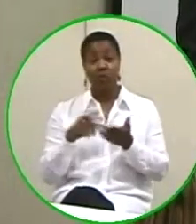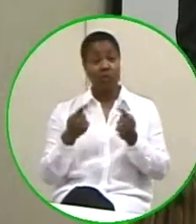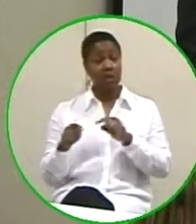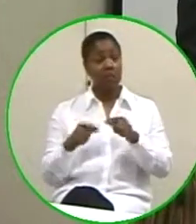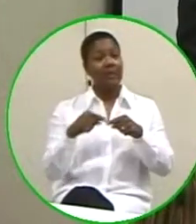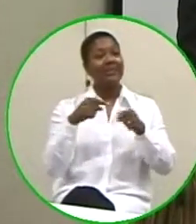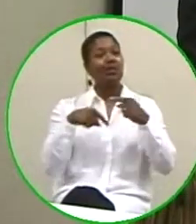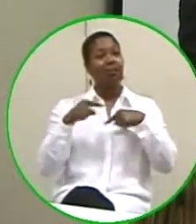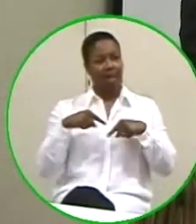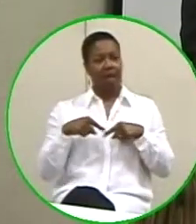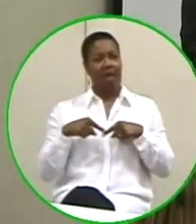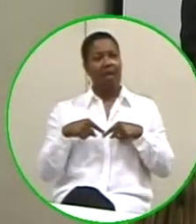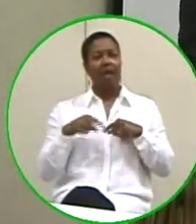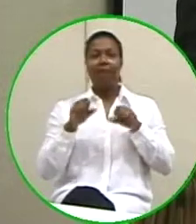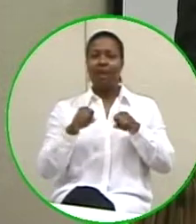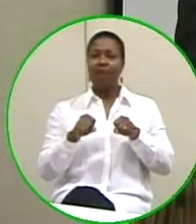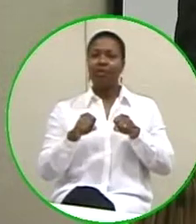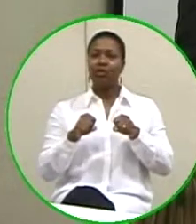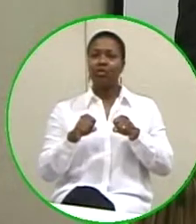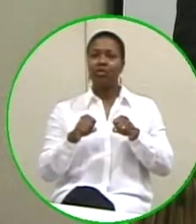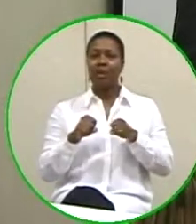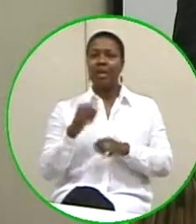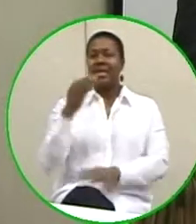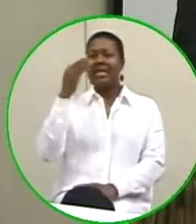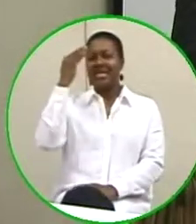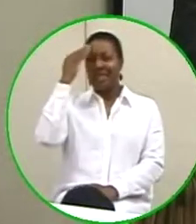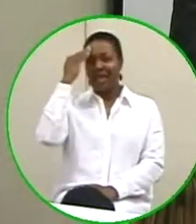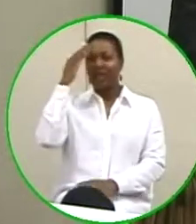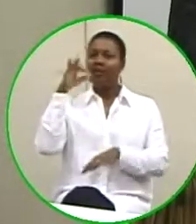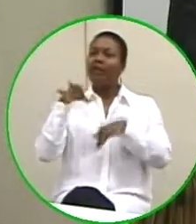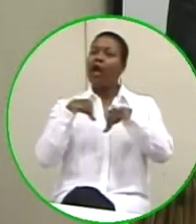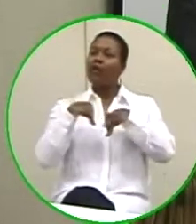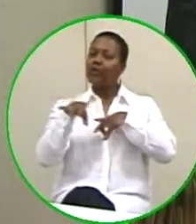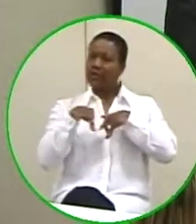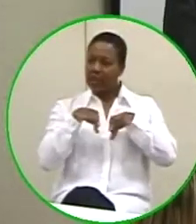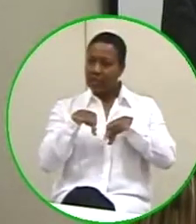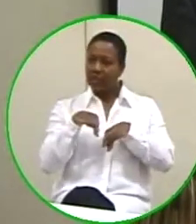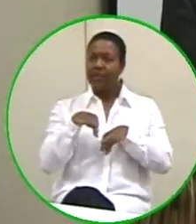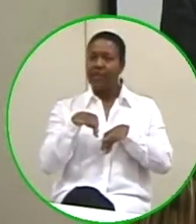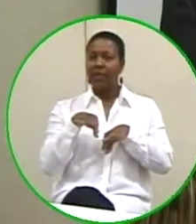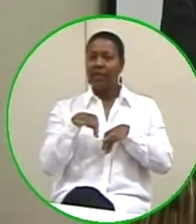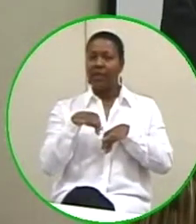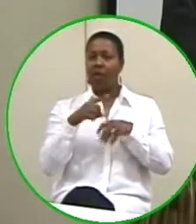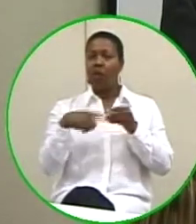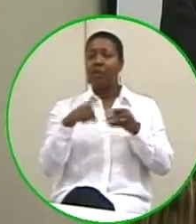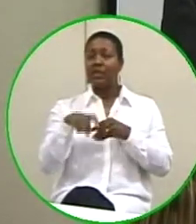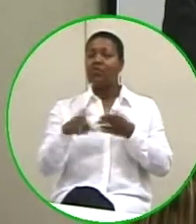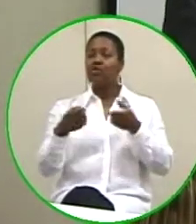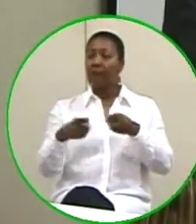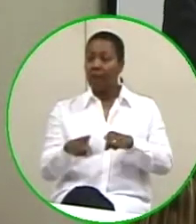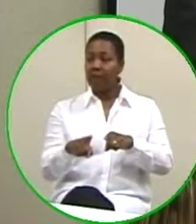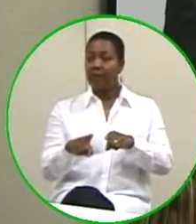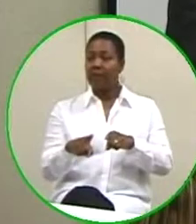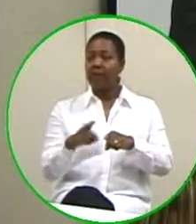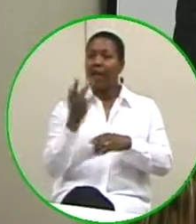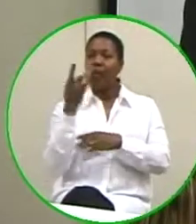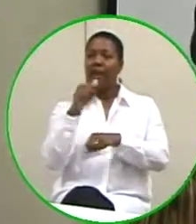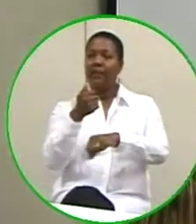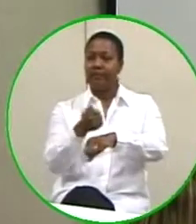go back and be able to knowledgeably, articulately speak about what needs to be there and